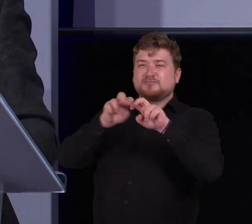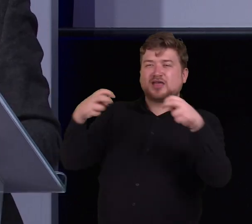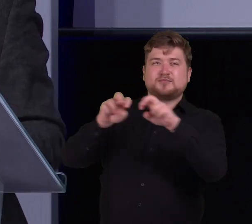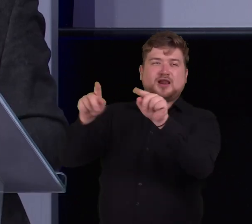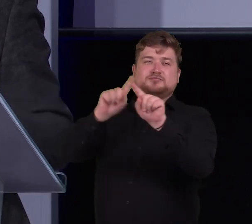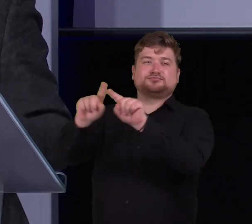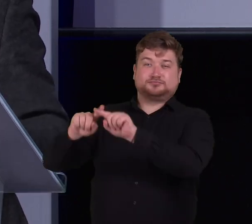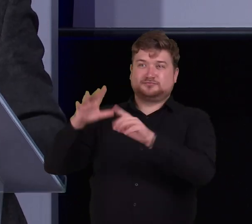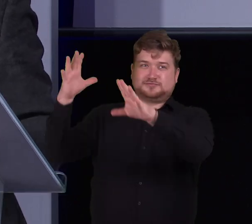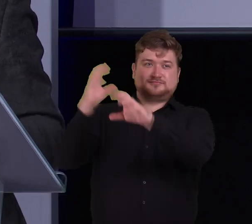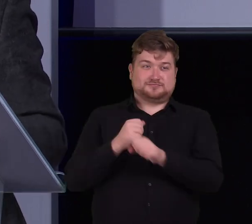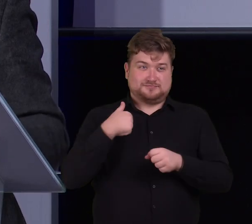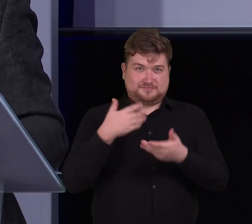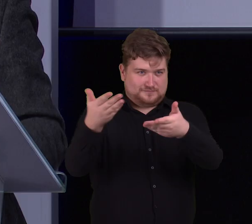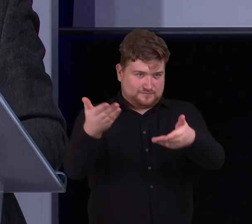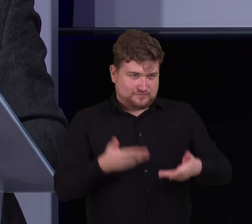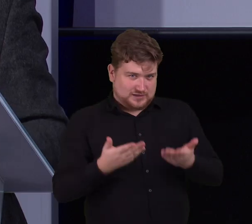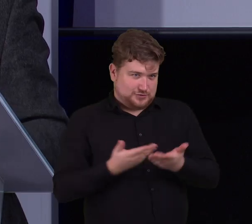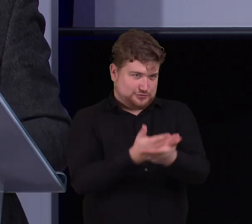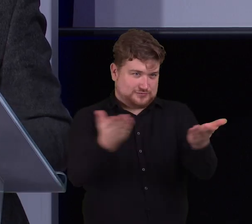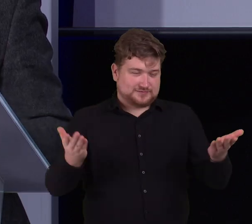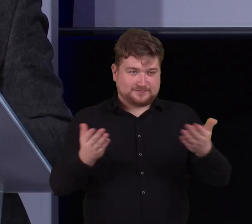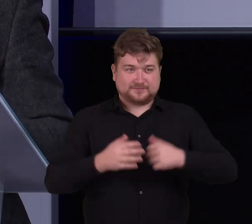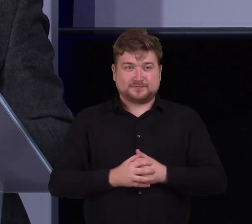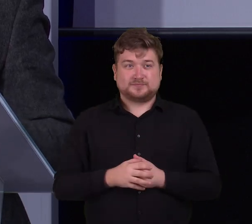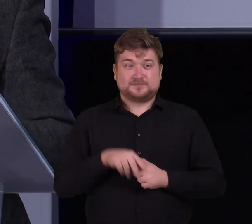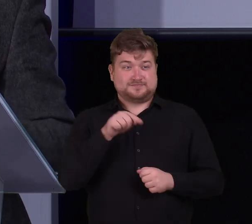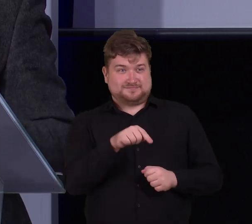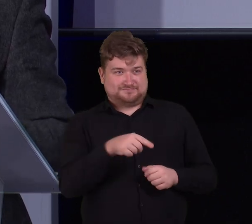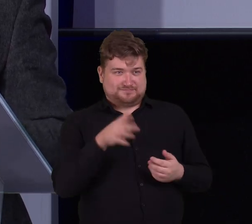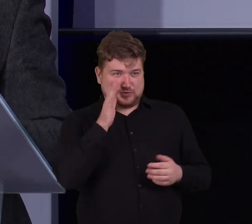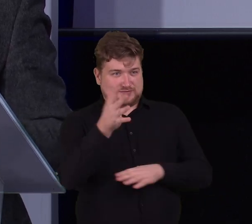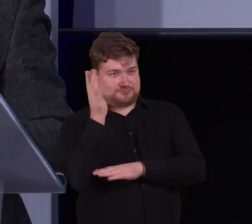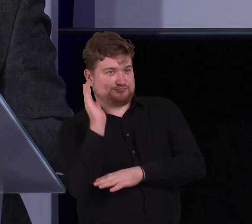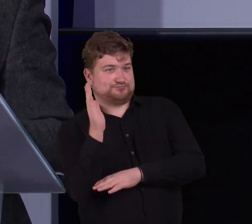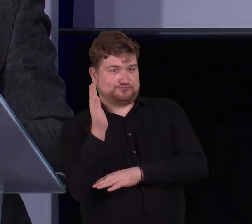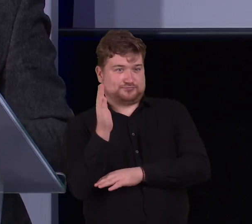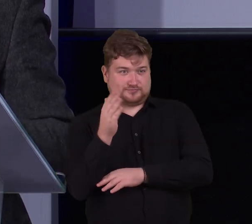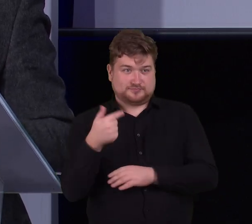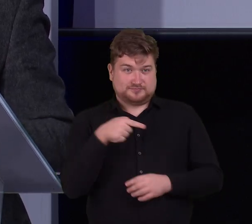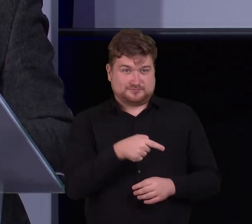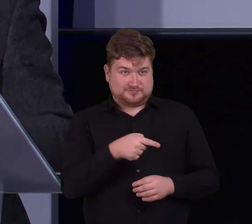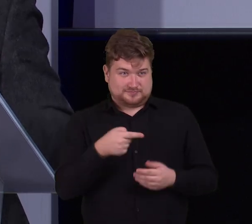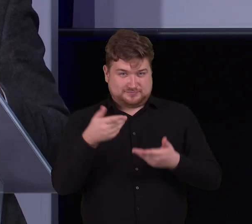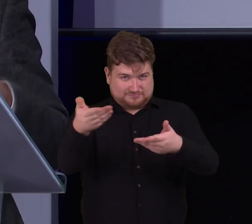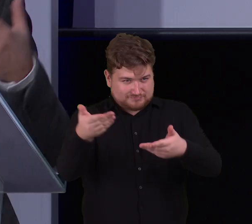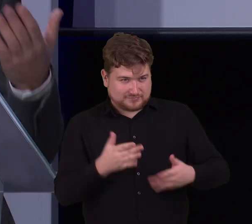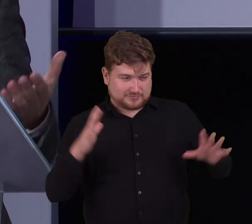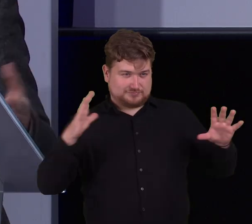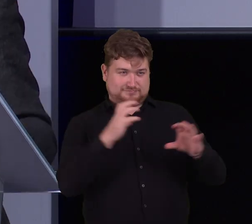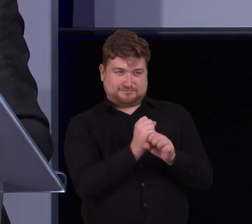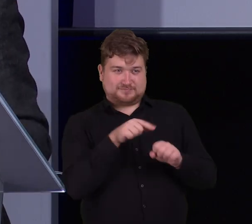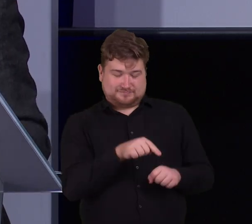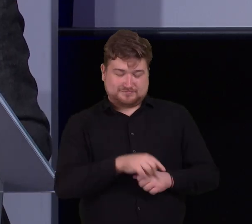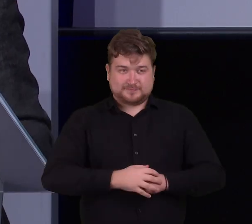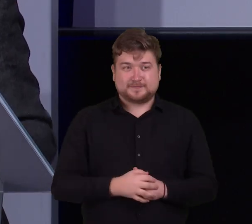about, not only this panel. So please attend the wrap-up session. which we will have in 20 minutes. And then, of